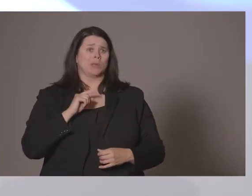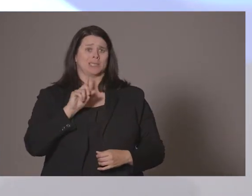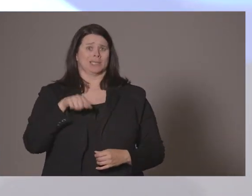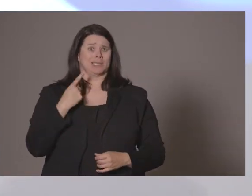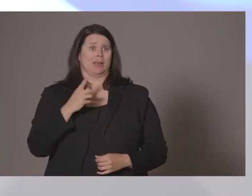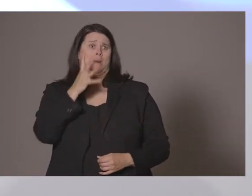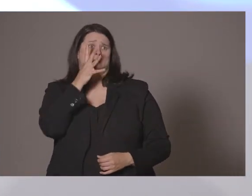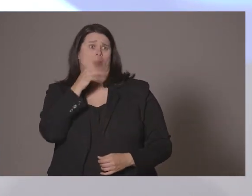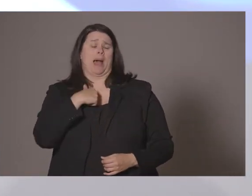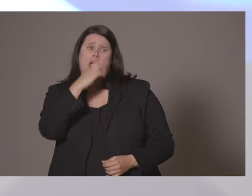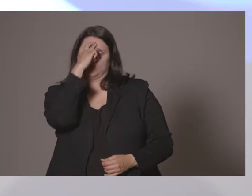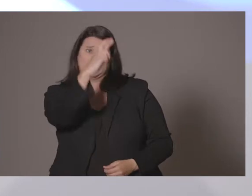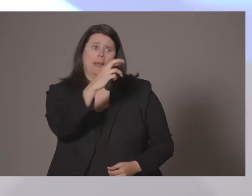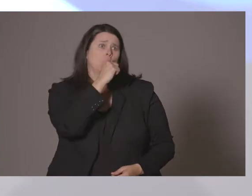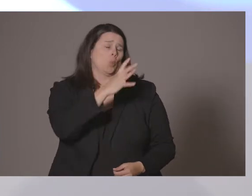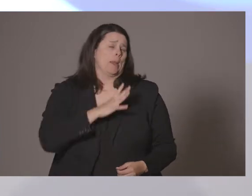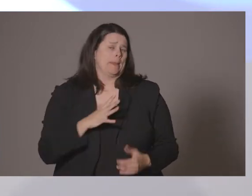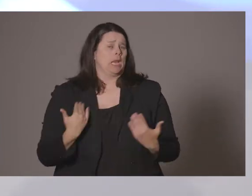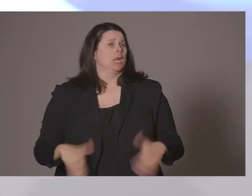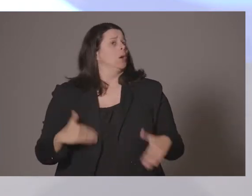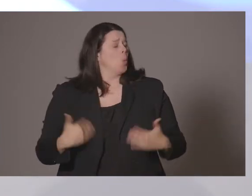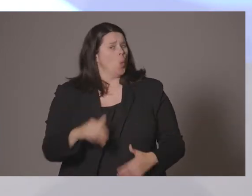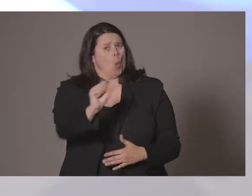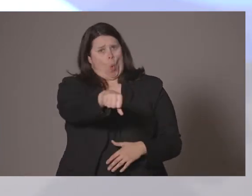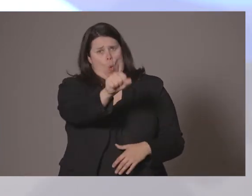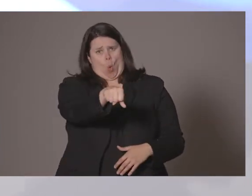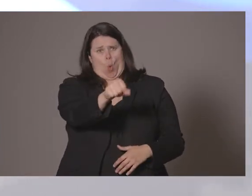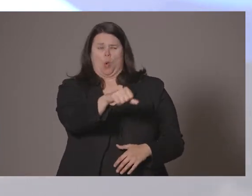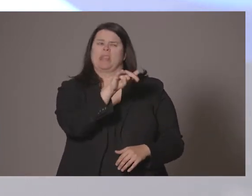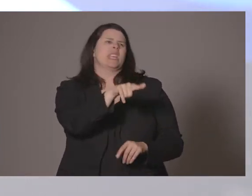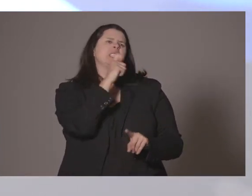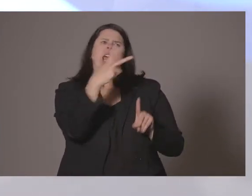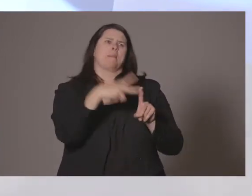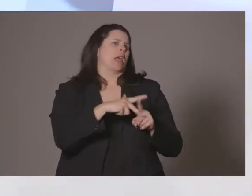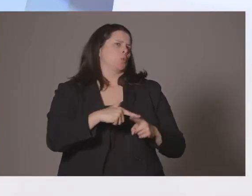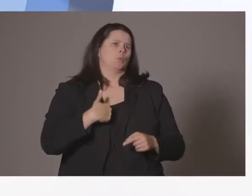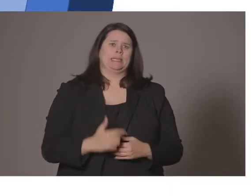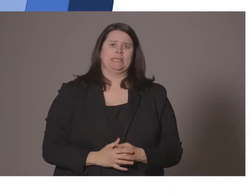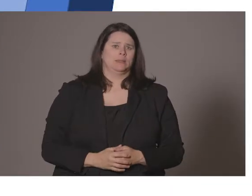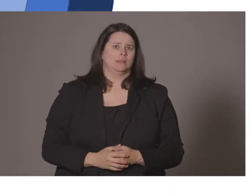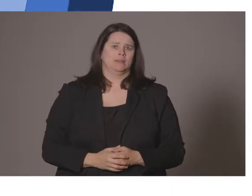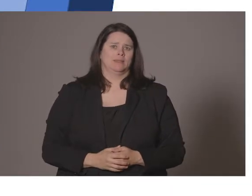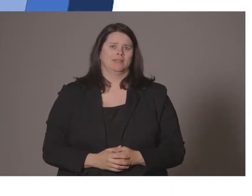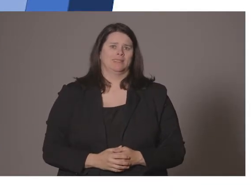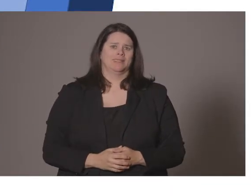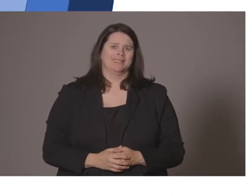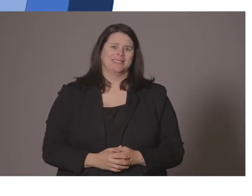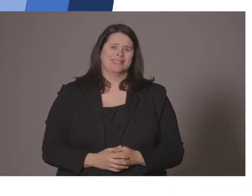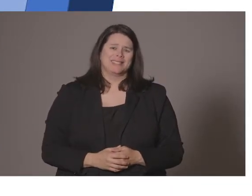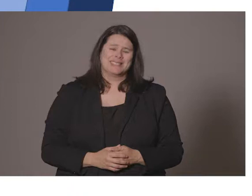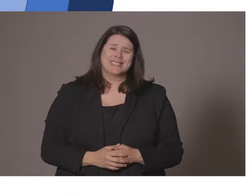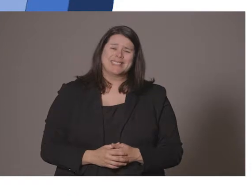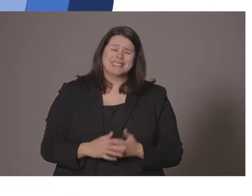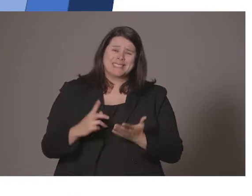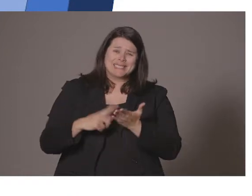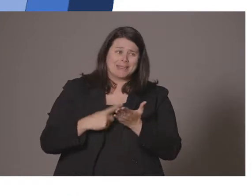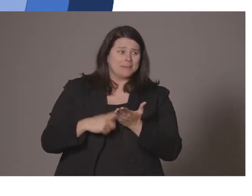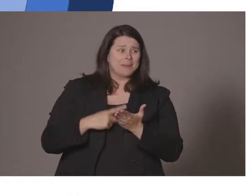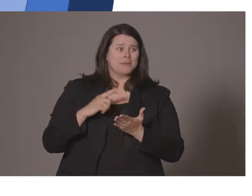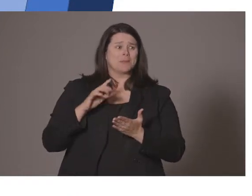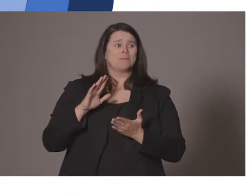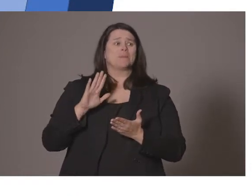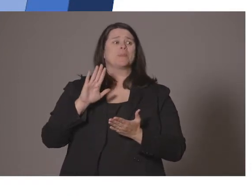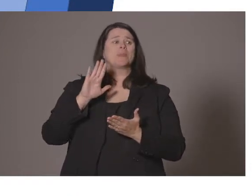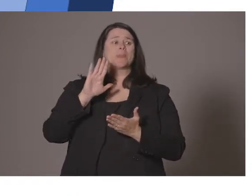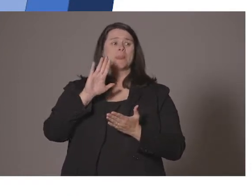respect women so much, and so this isn't relevant. So you might have a family experience that